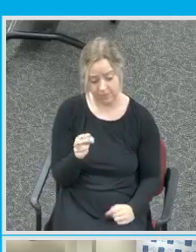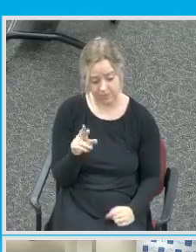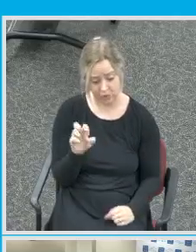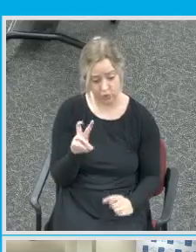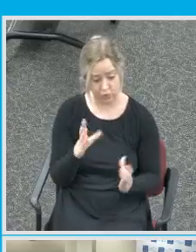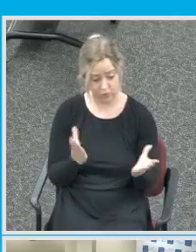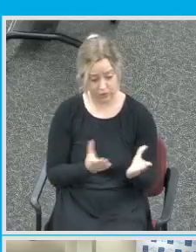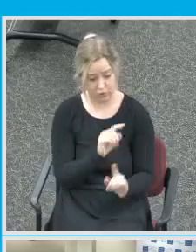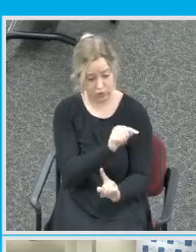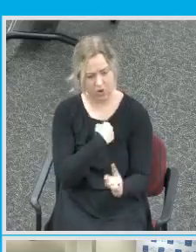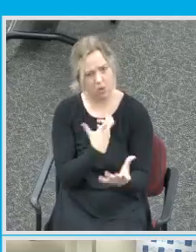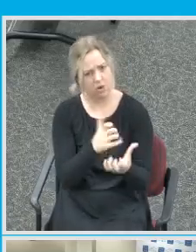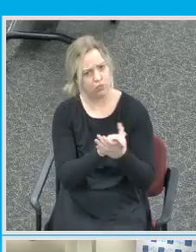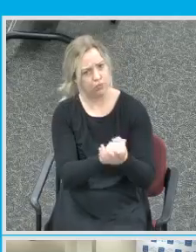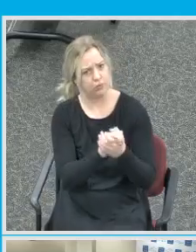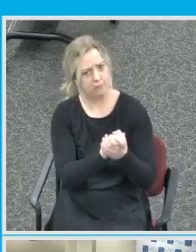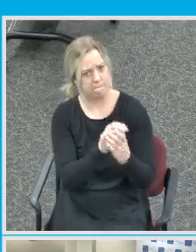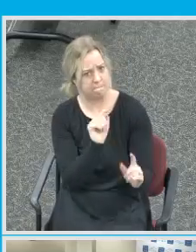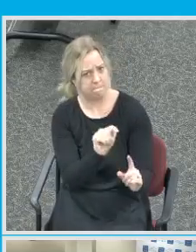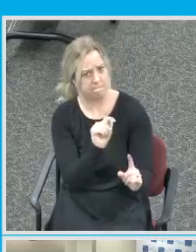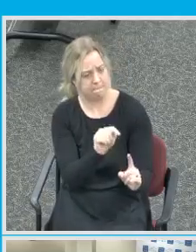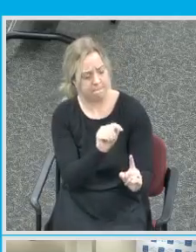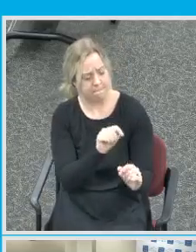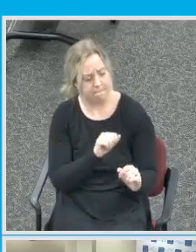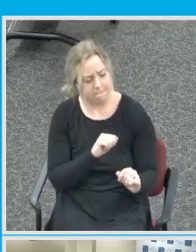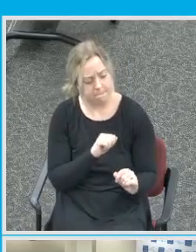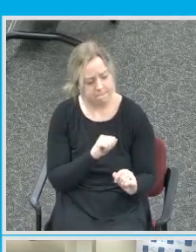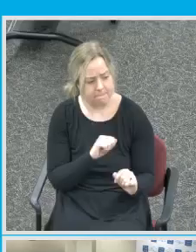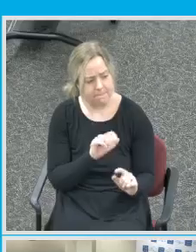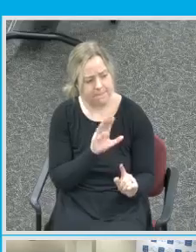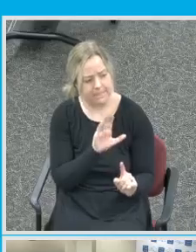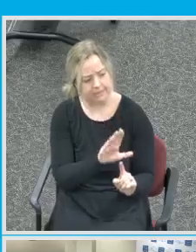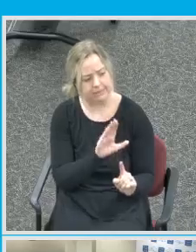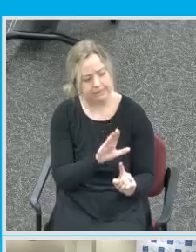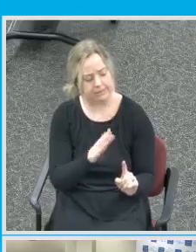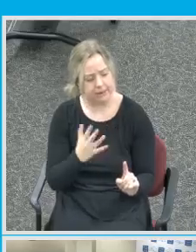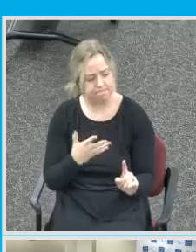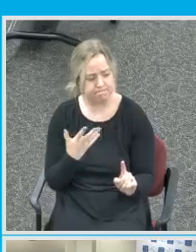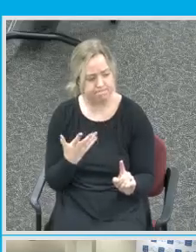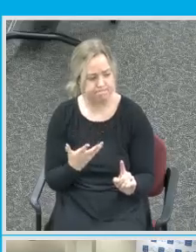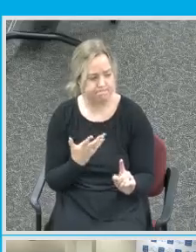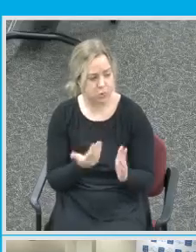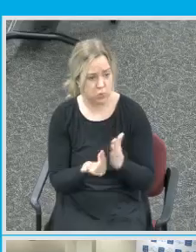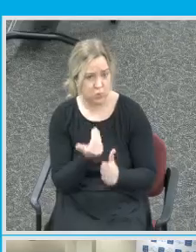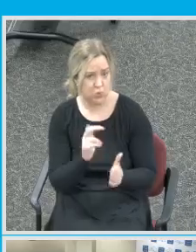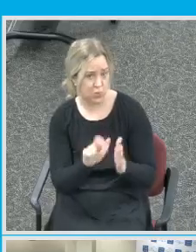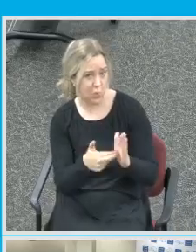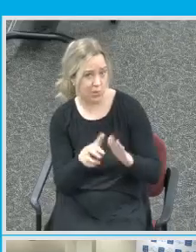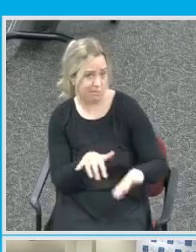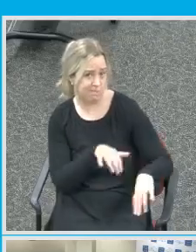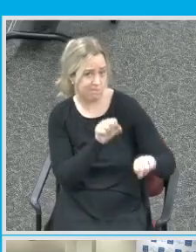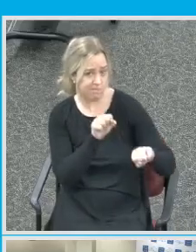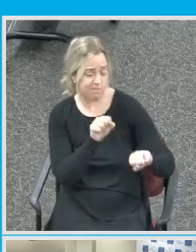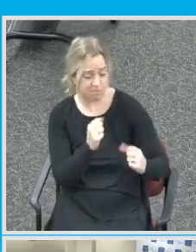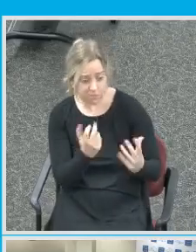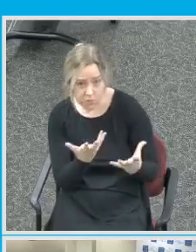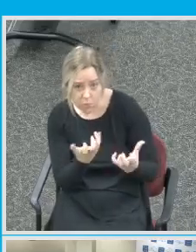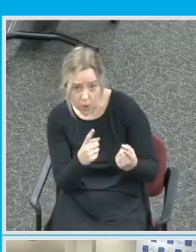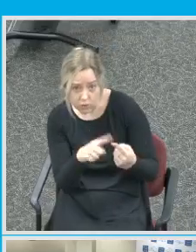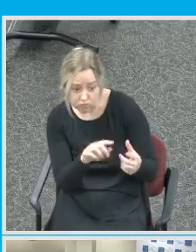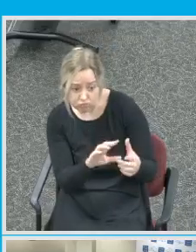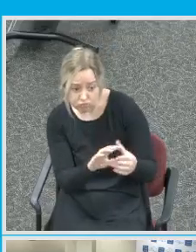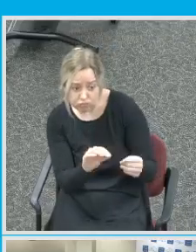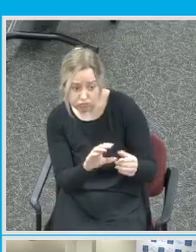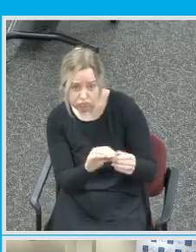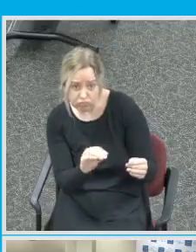want to congratulate him on his you know, new role, and maybe you want to say a few words because